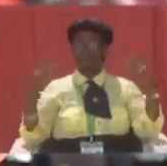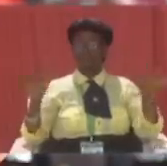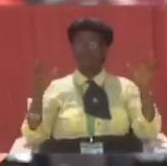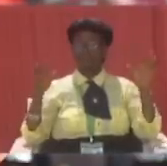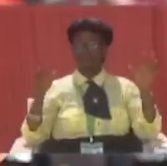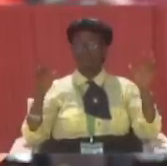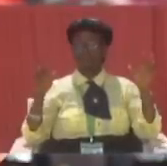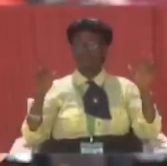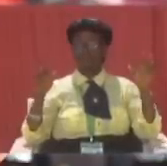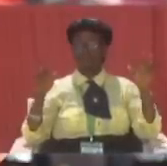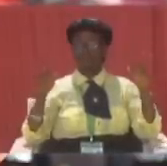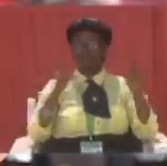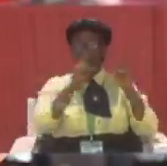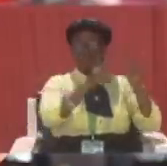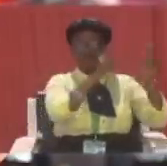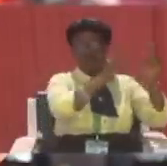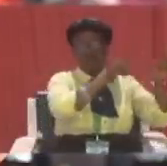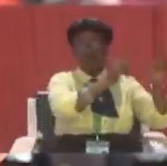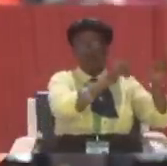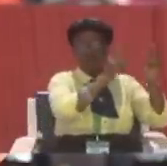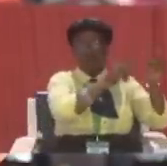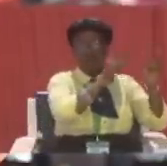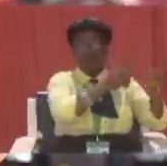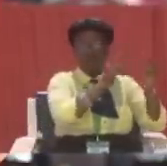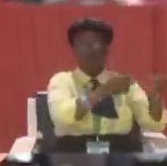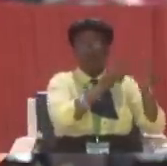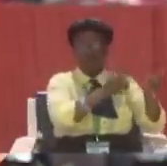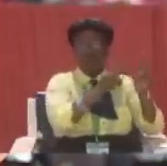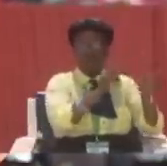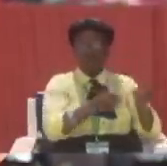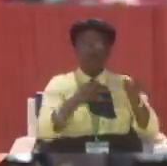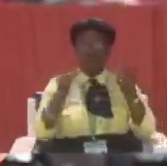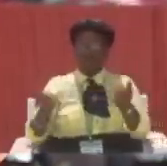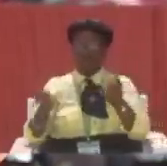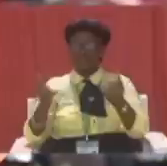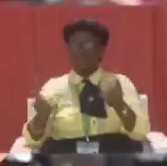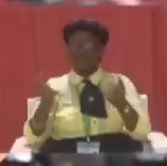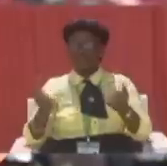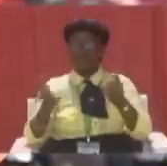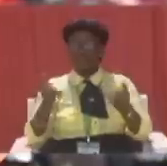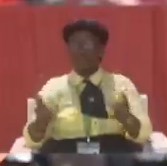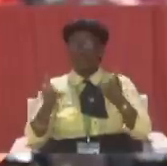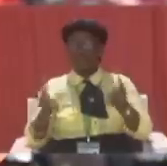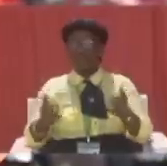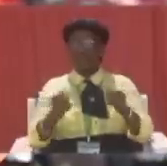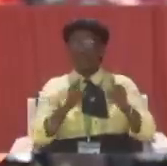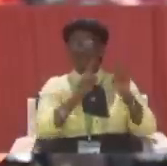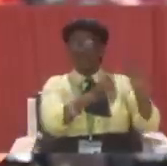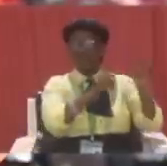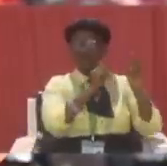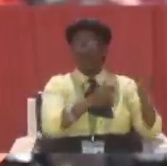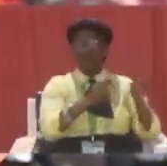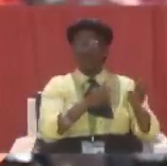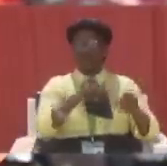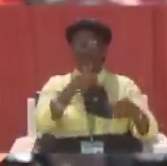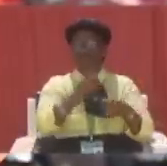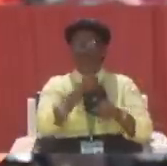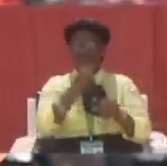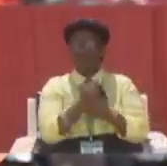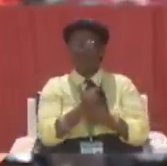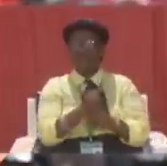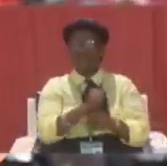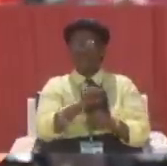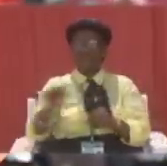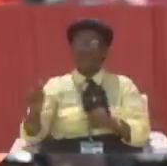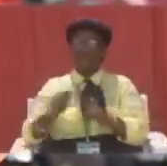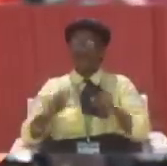Hurry up, hurry up. It's a great day of decision. If you are a child